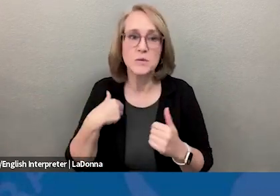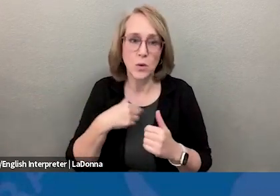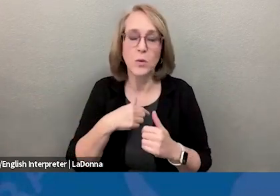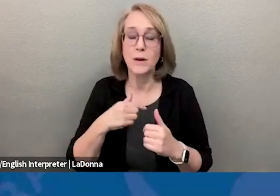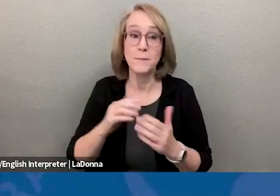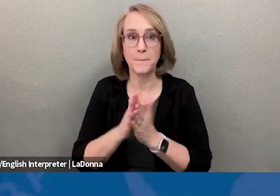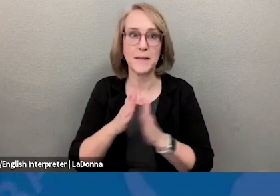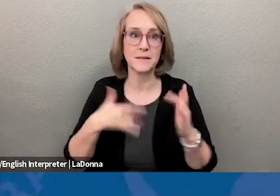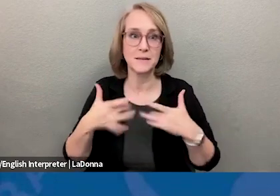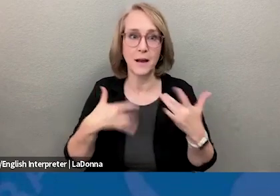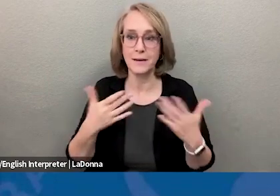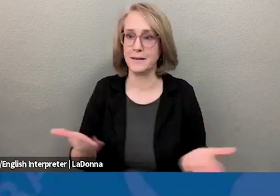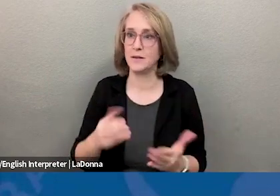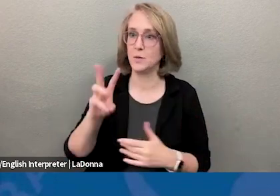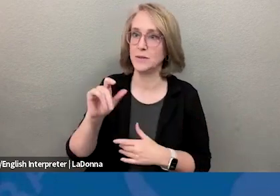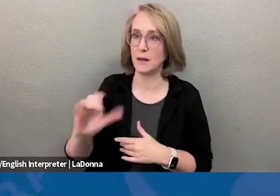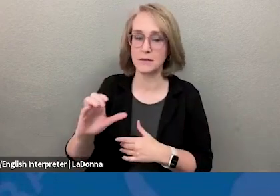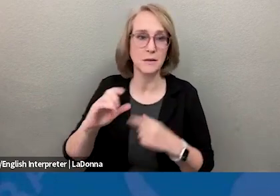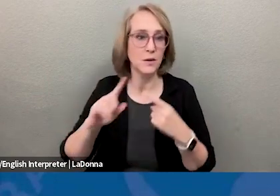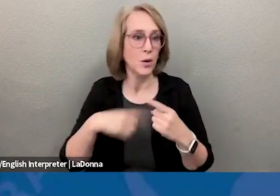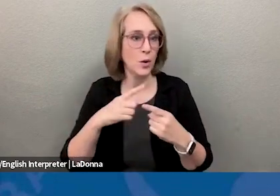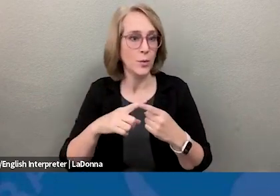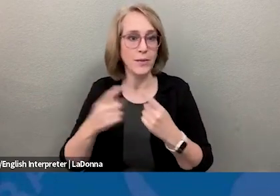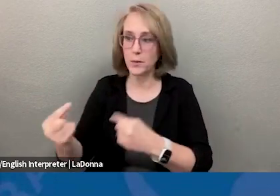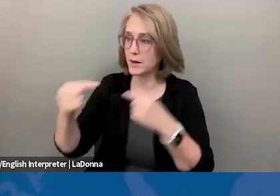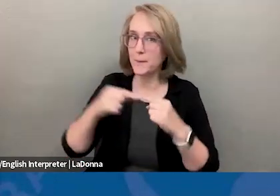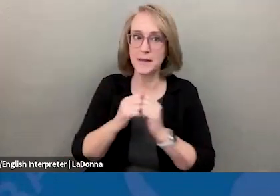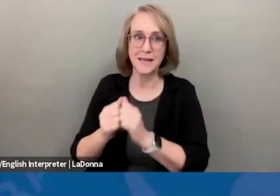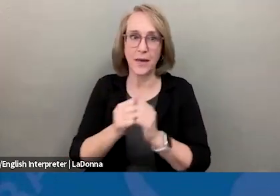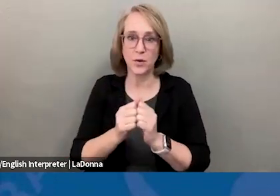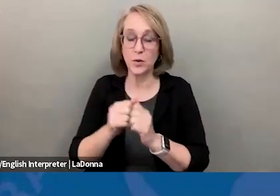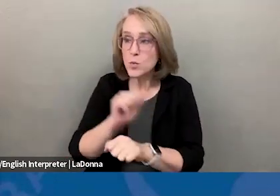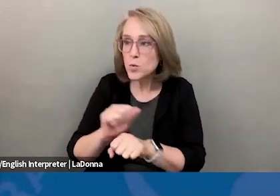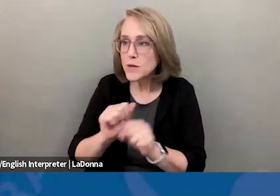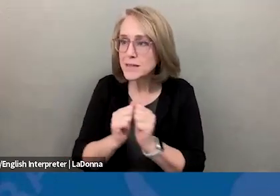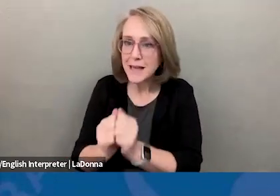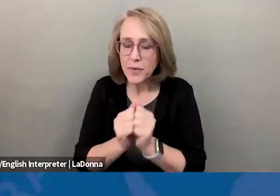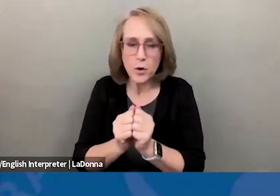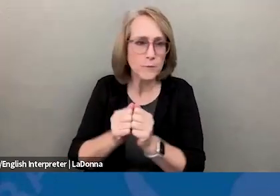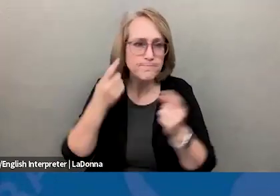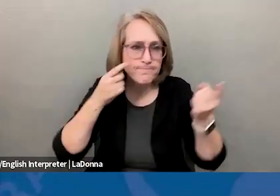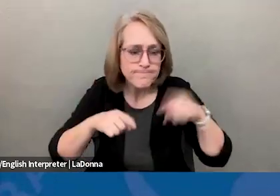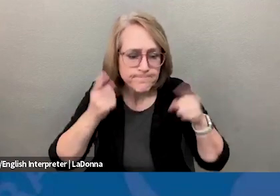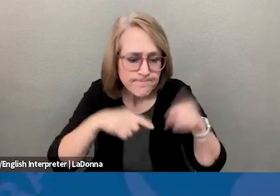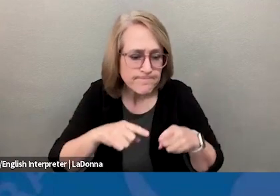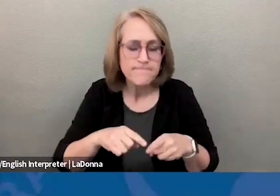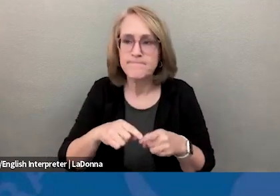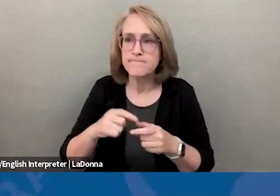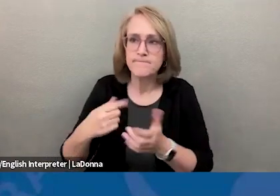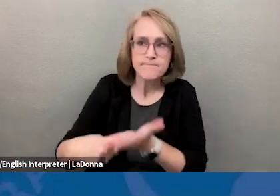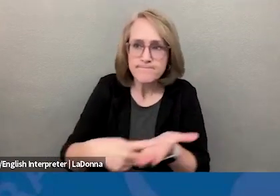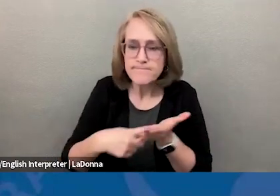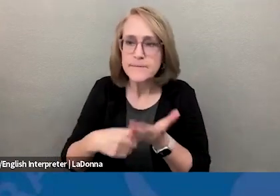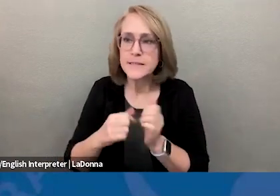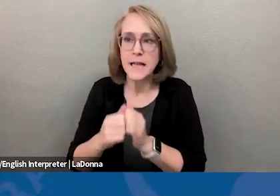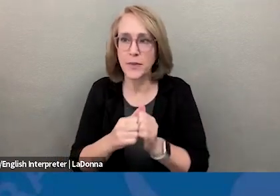people excited in Wisconsin about coming around together to work on these things together, objectives that we're going to work on together. And